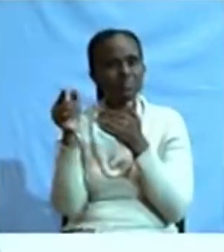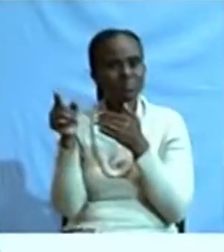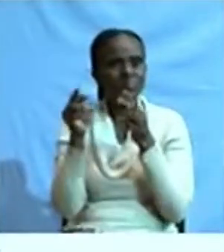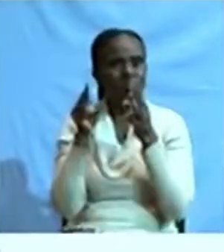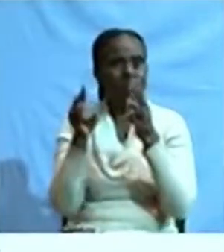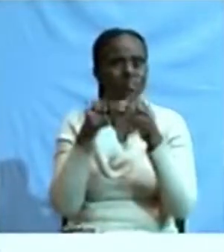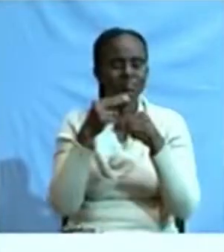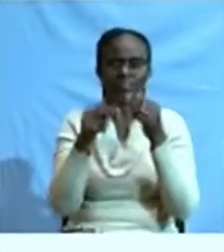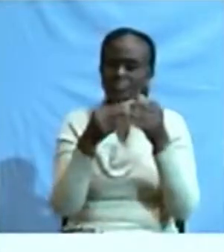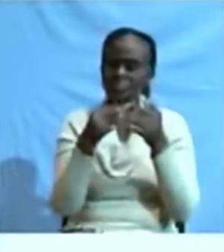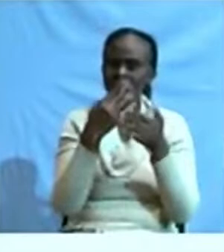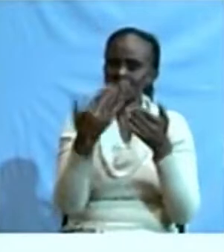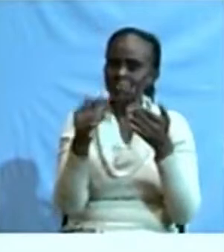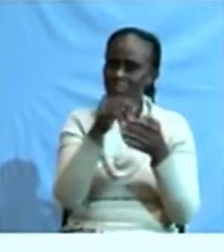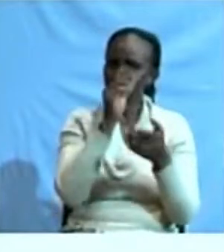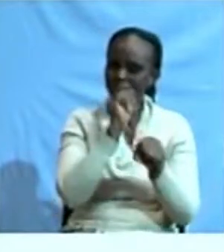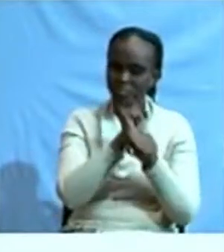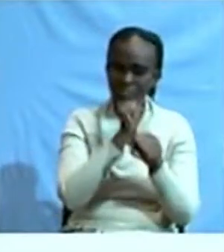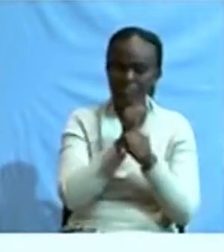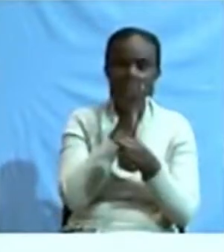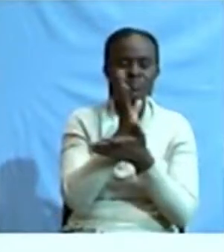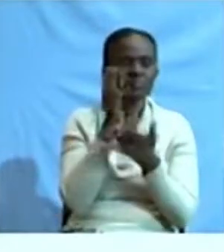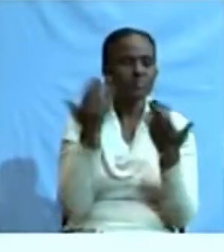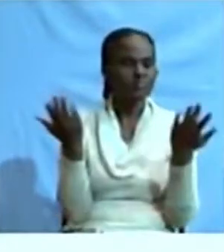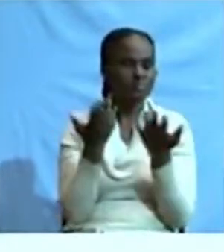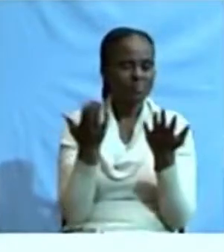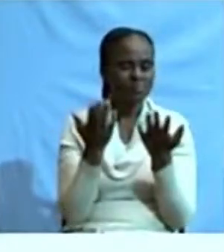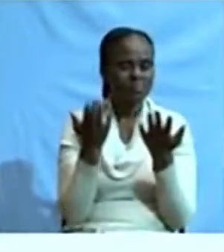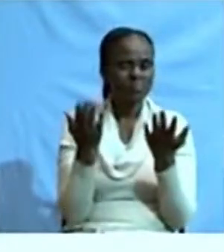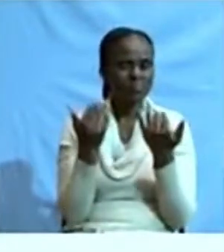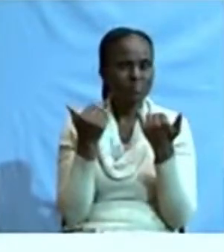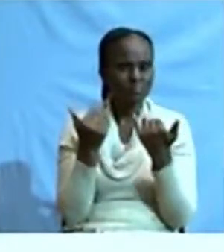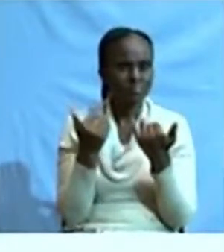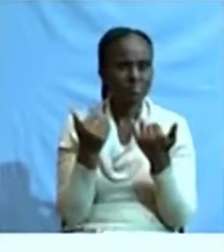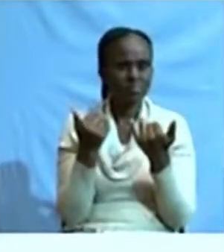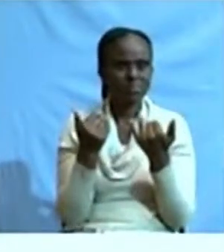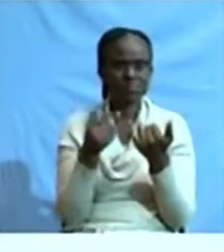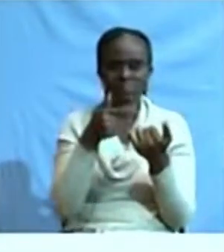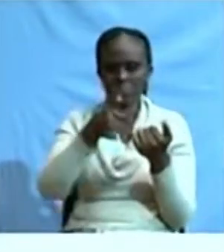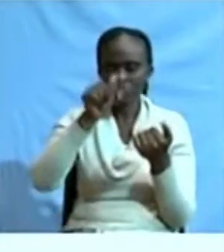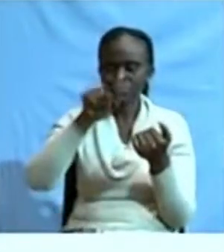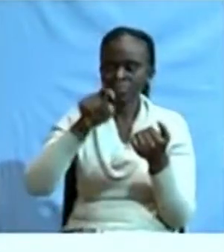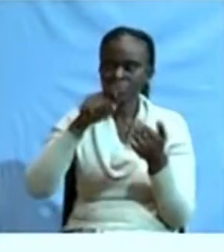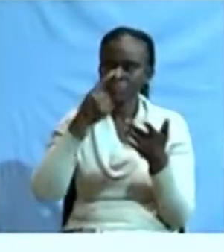it means there's something you're not doing right. And